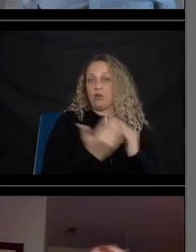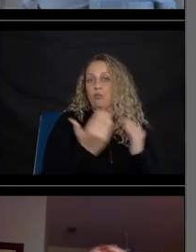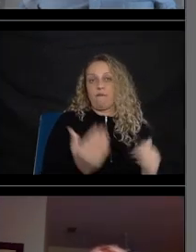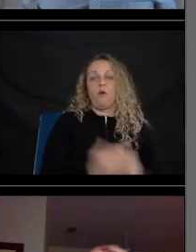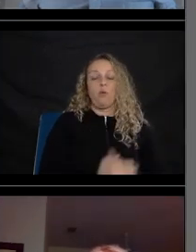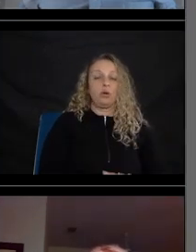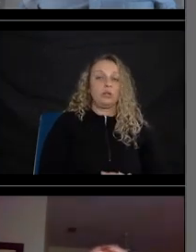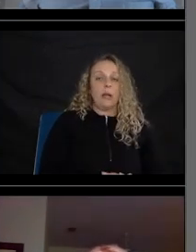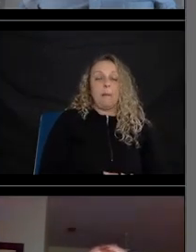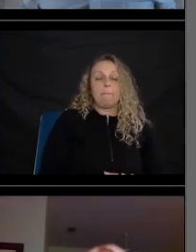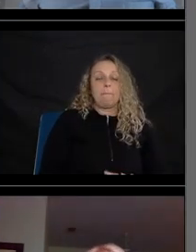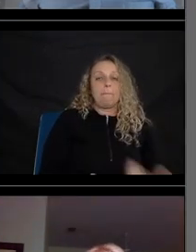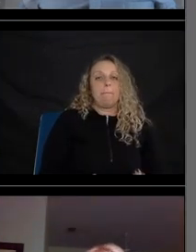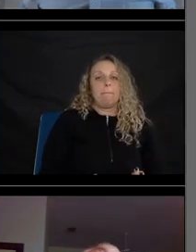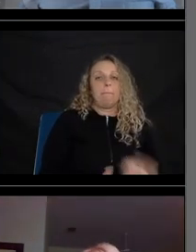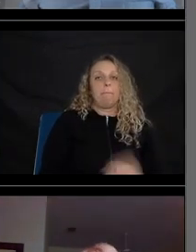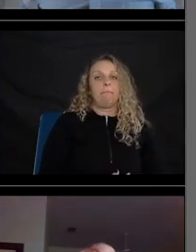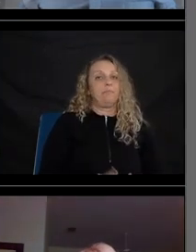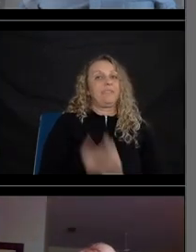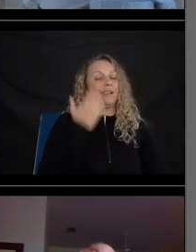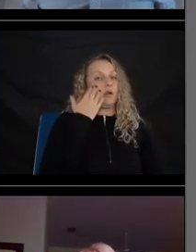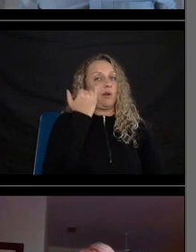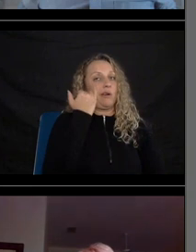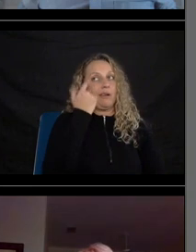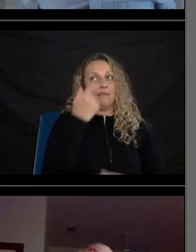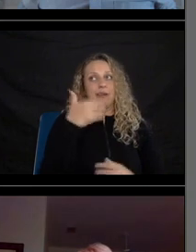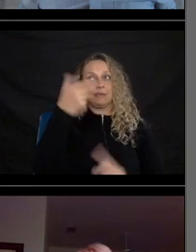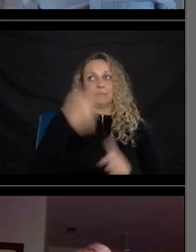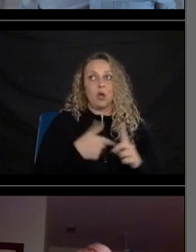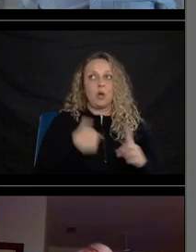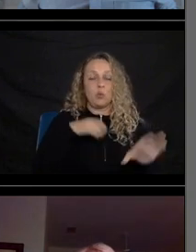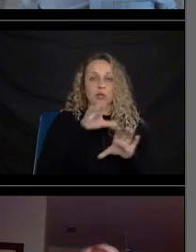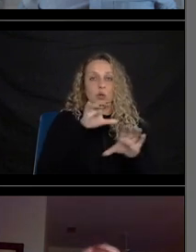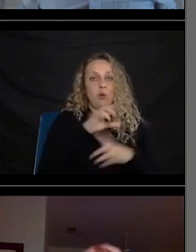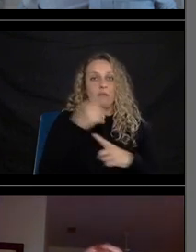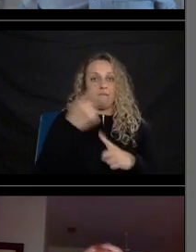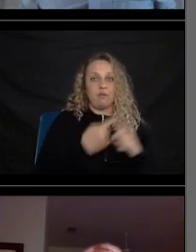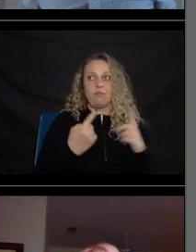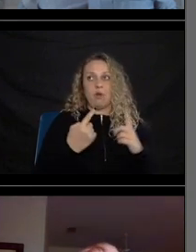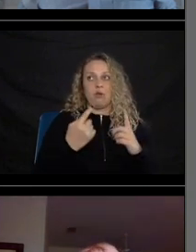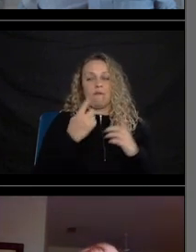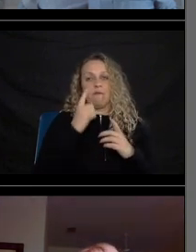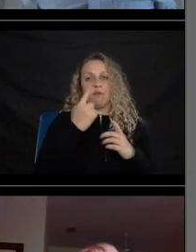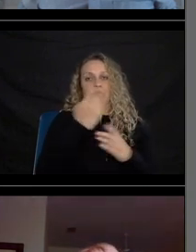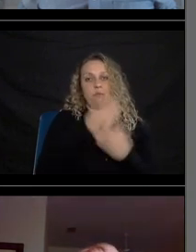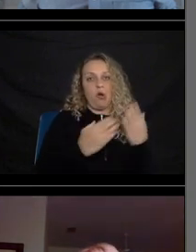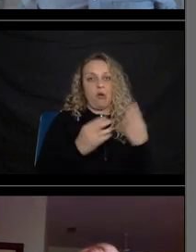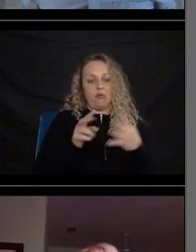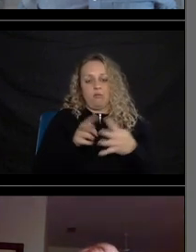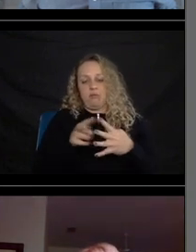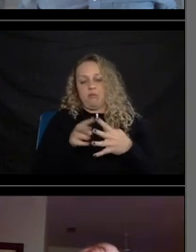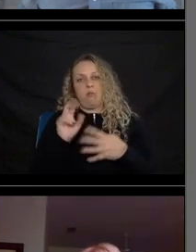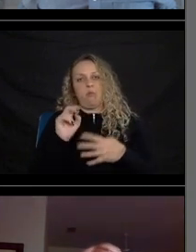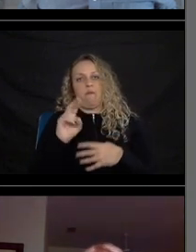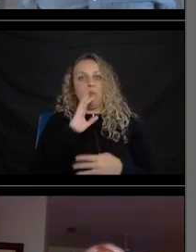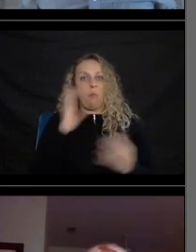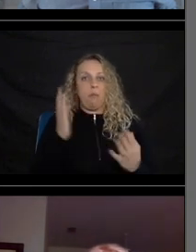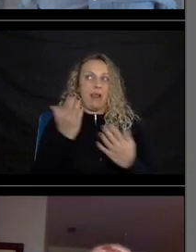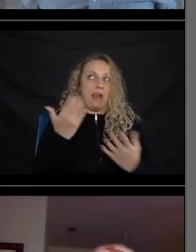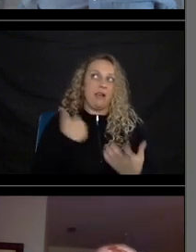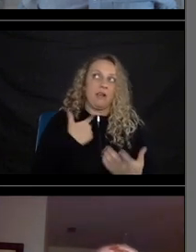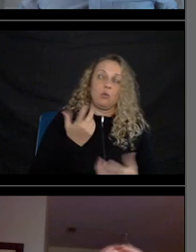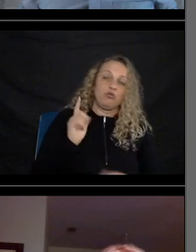forward. You know, if next month when we do it in the first part of November, if they'll be here or not, we'll certainly